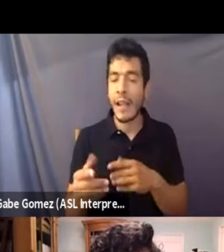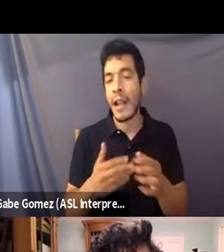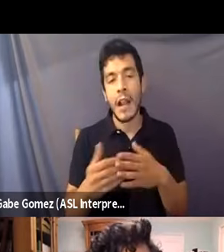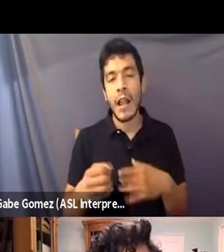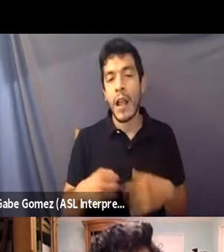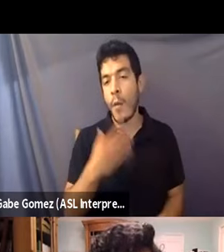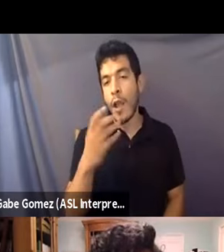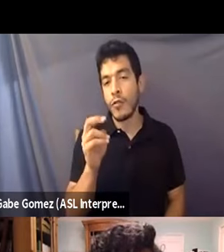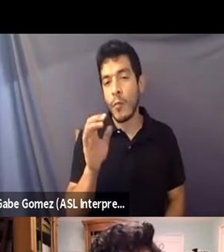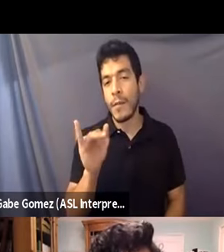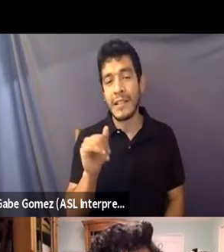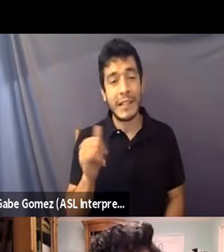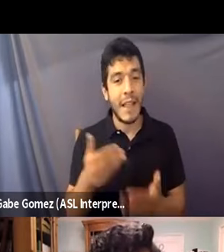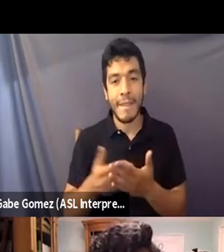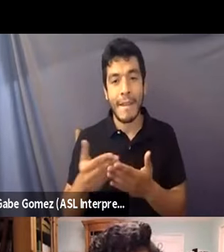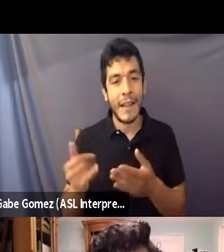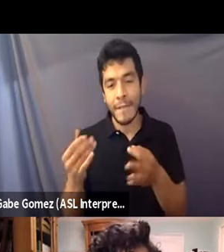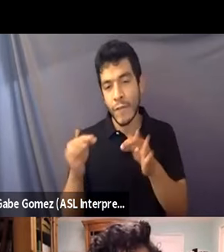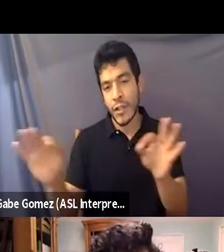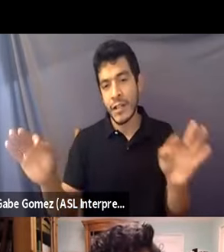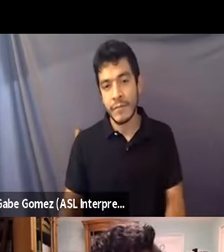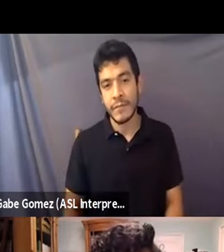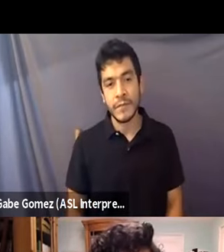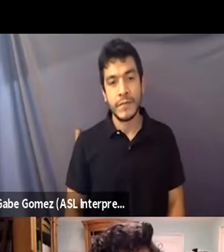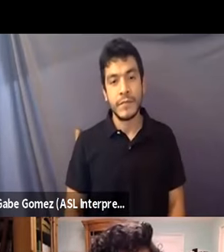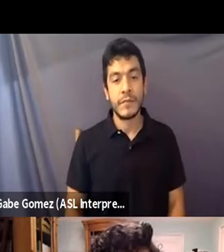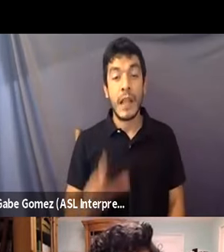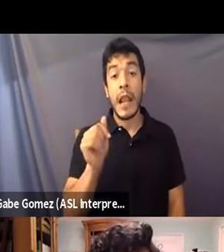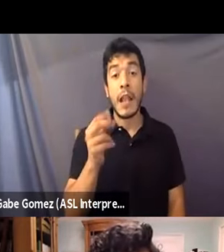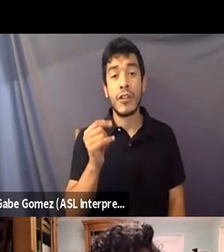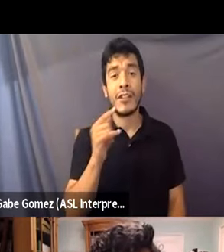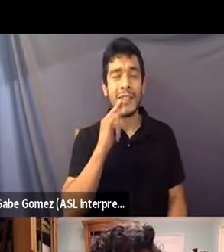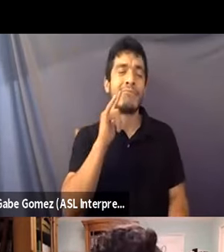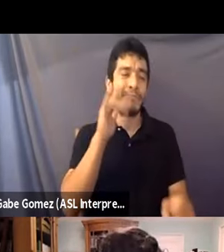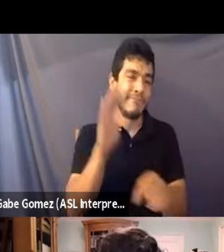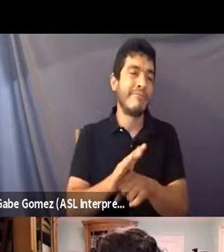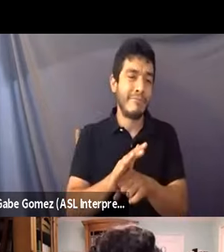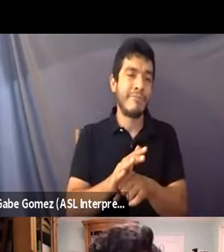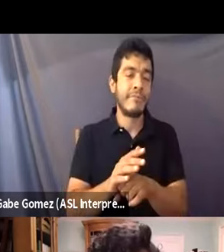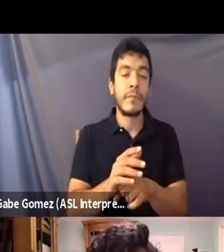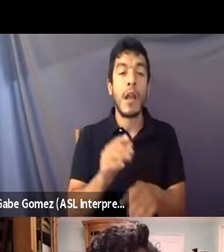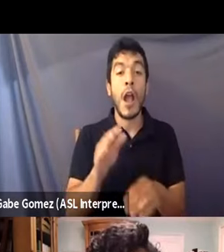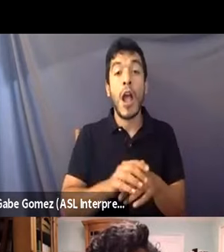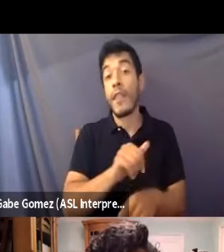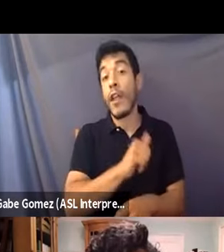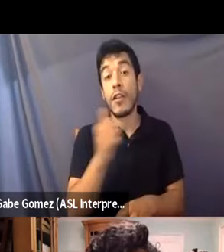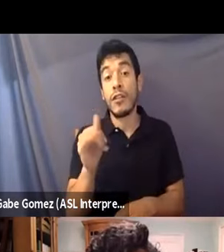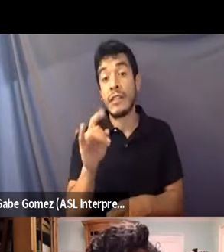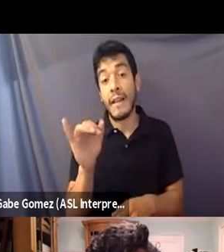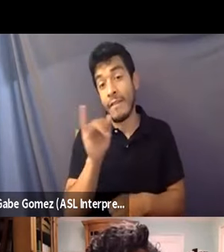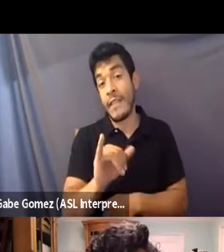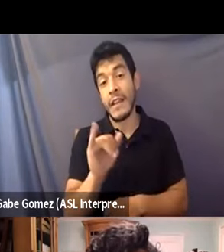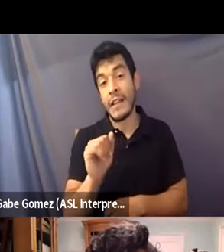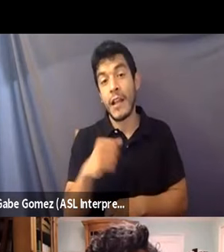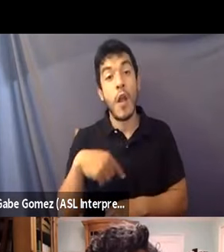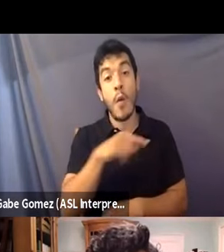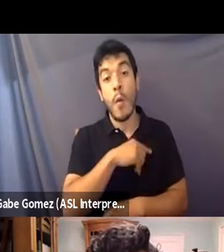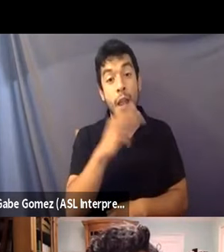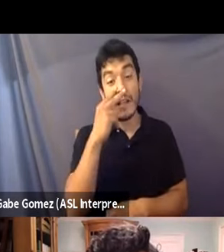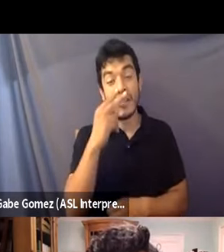you know, free. Absolutely. But Stephanie, the, you know, on the flip side of that is we saw more